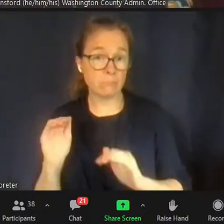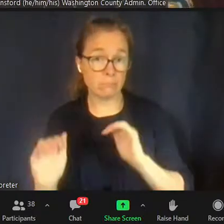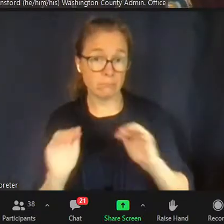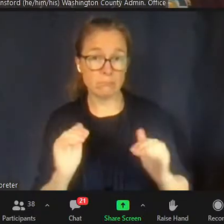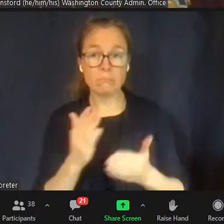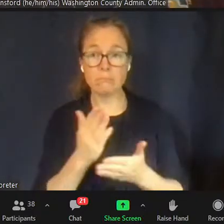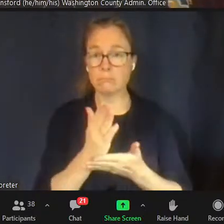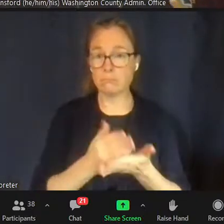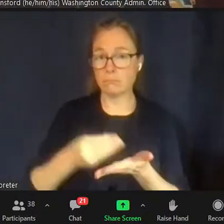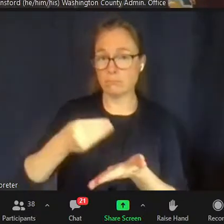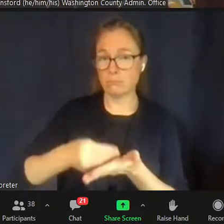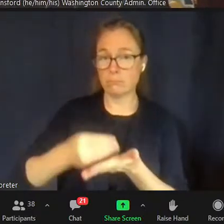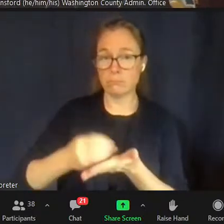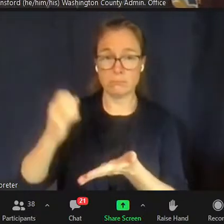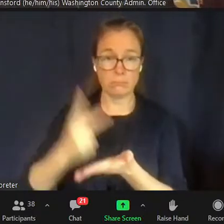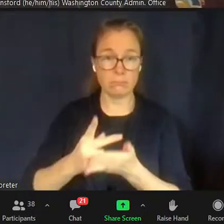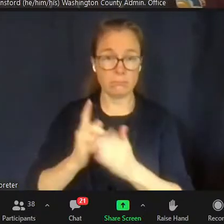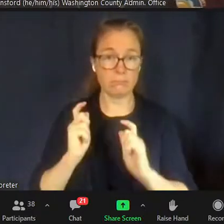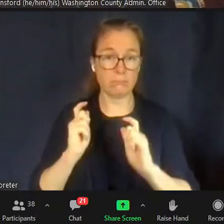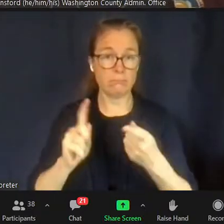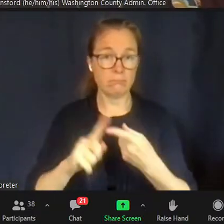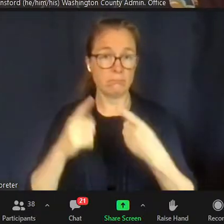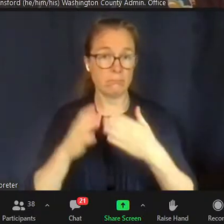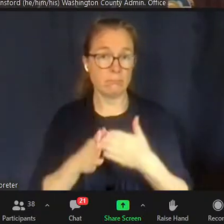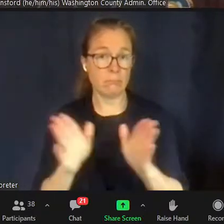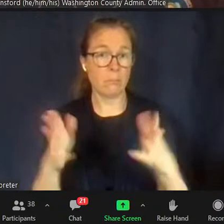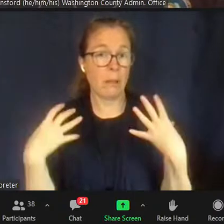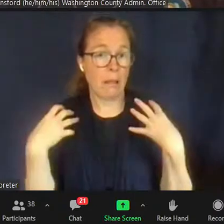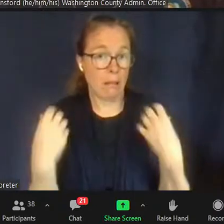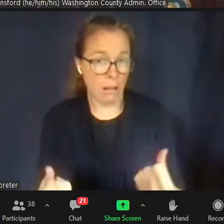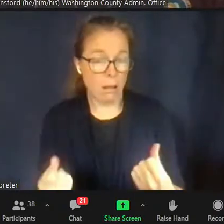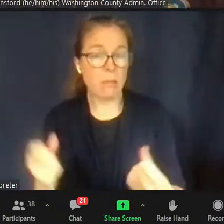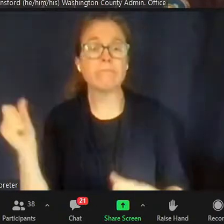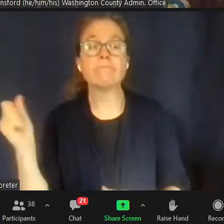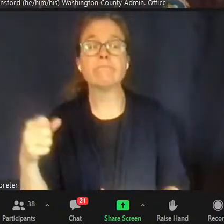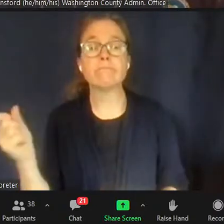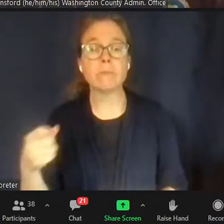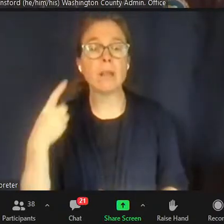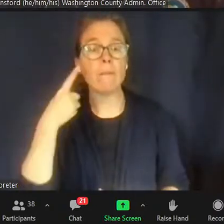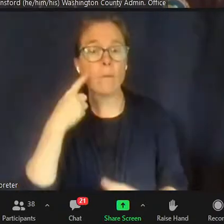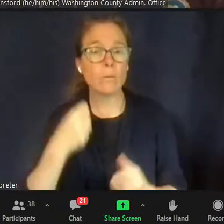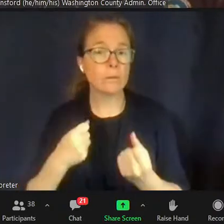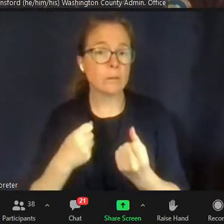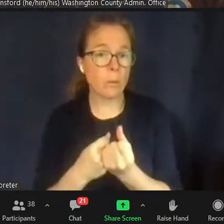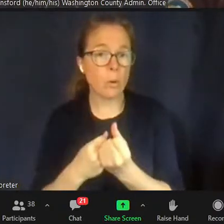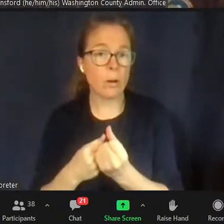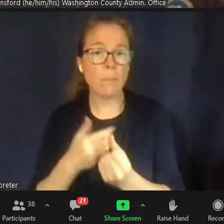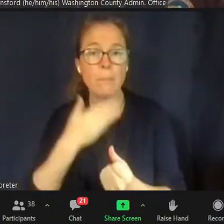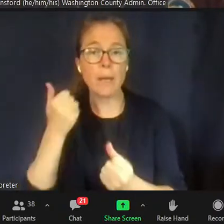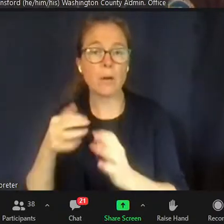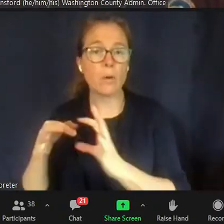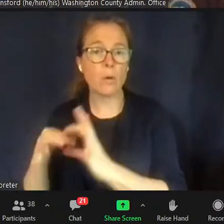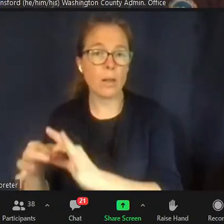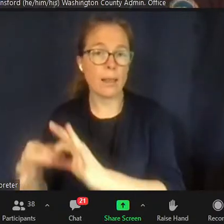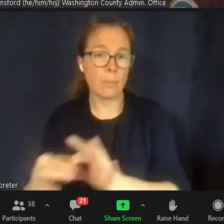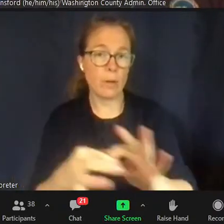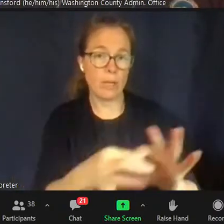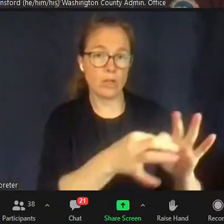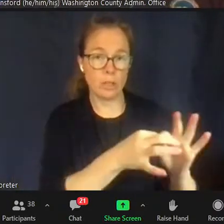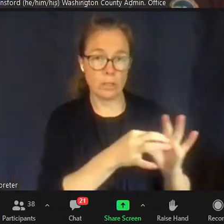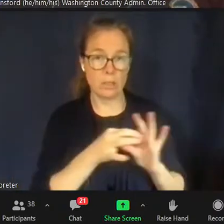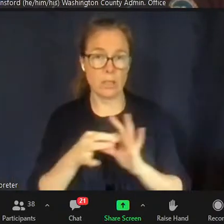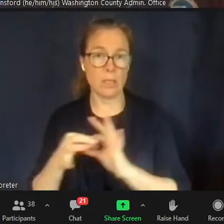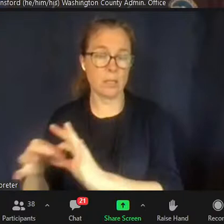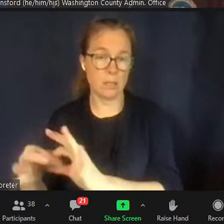for public health is being used to support coordination and collaboration across